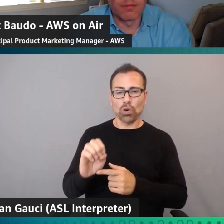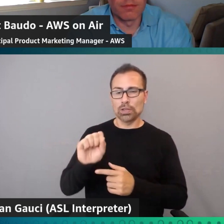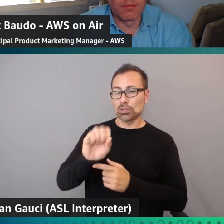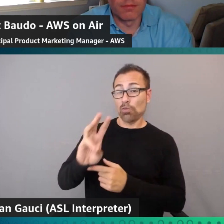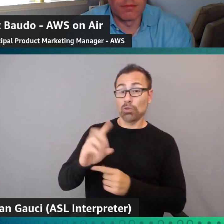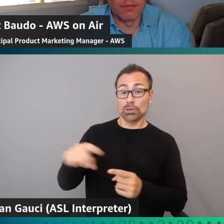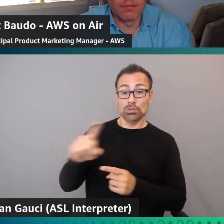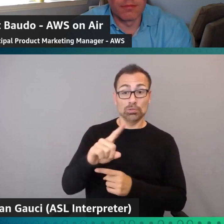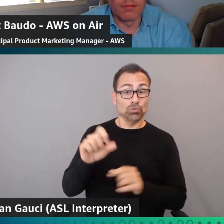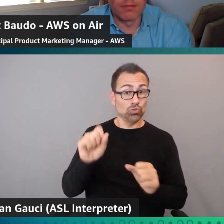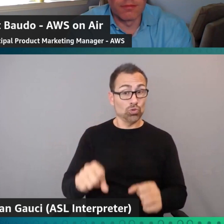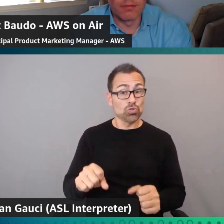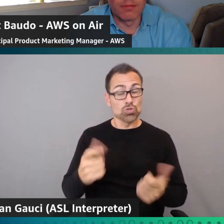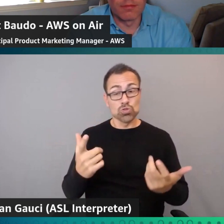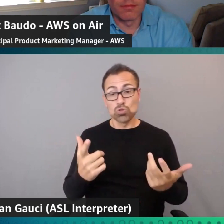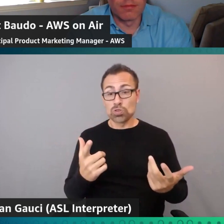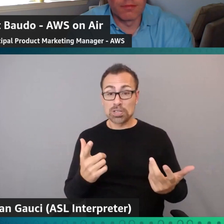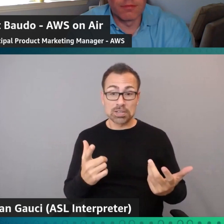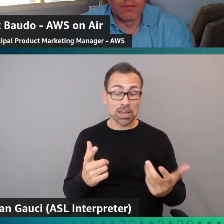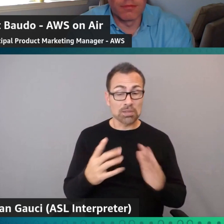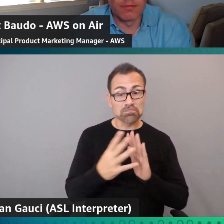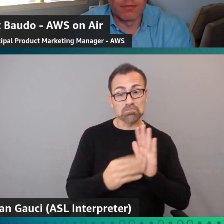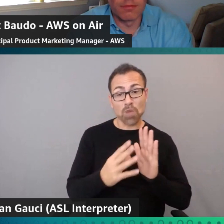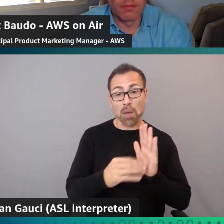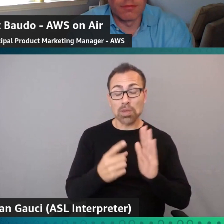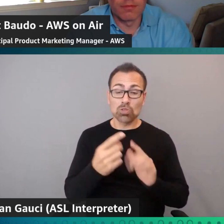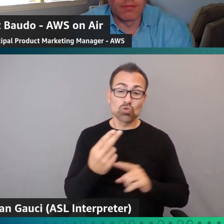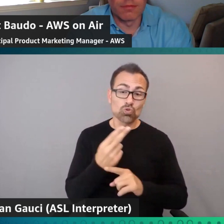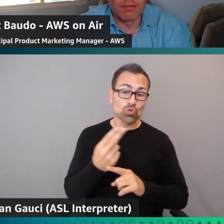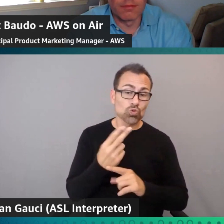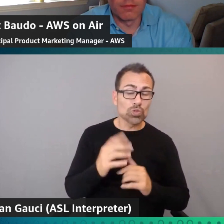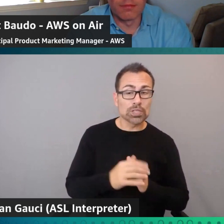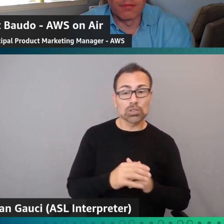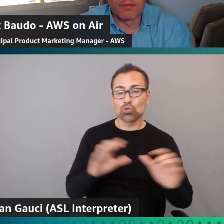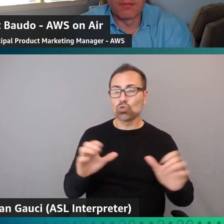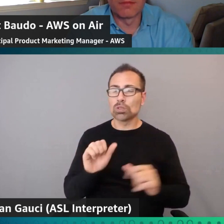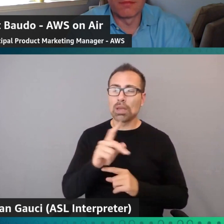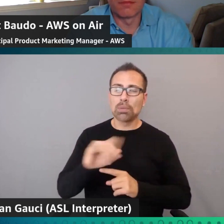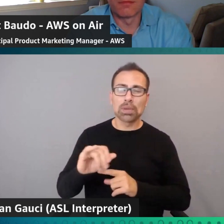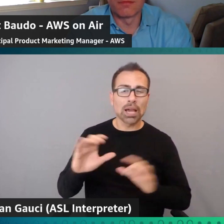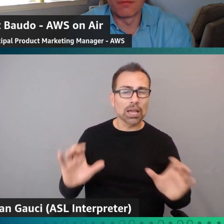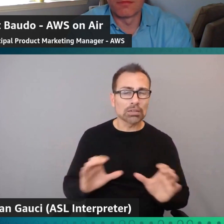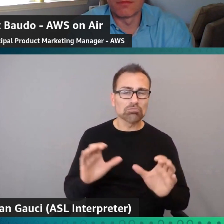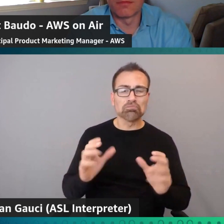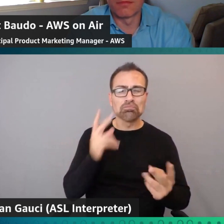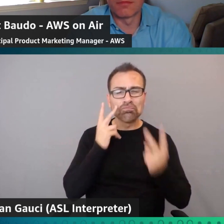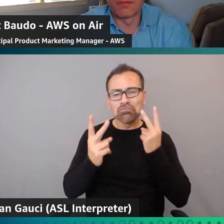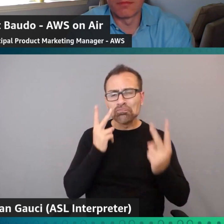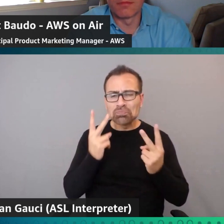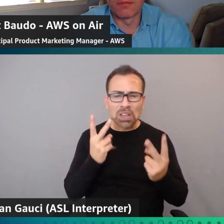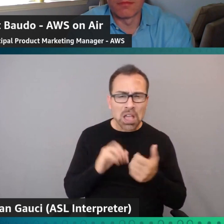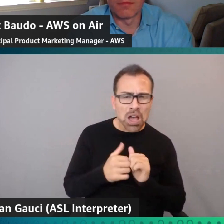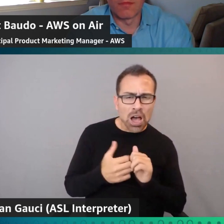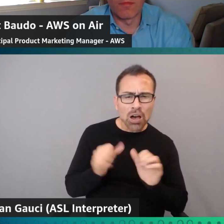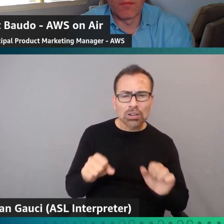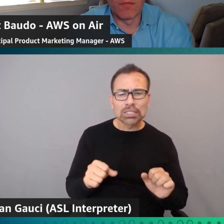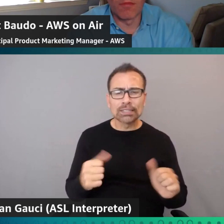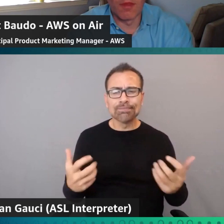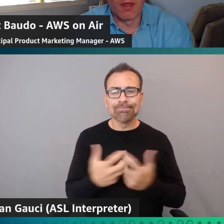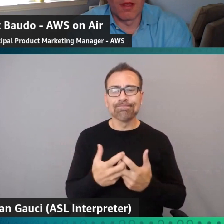free to sort of clone it and then start using it, perform some API actions, and see how it can actually fit your